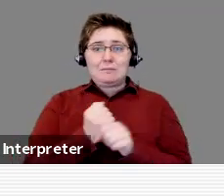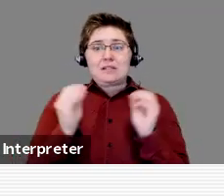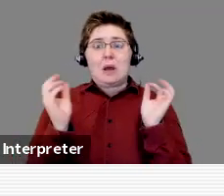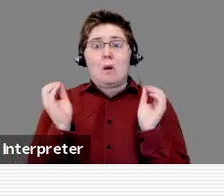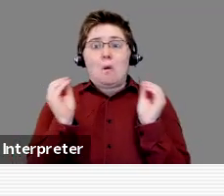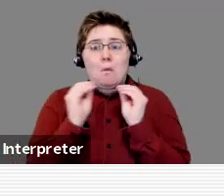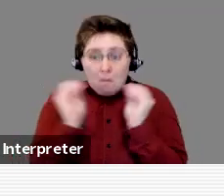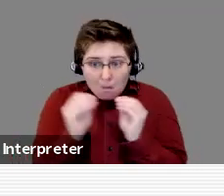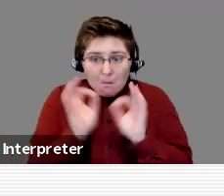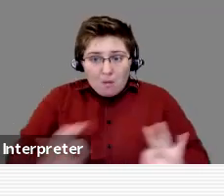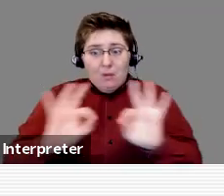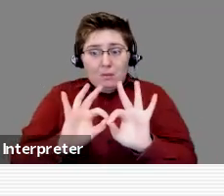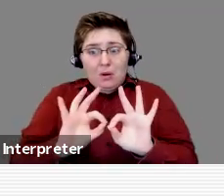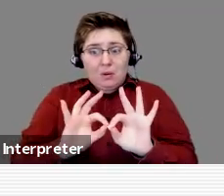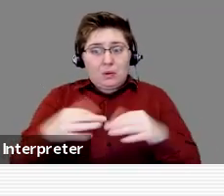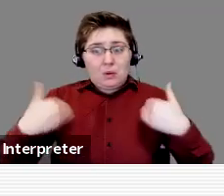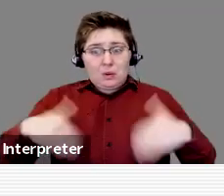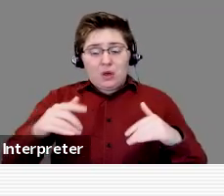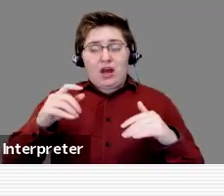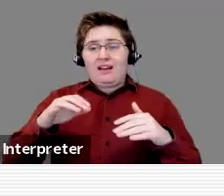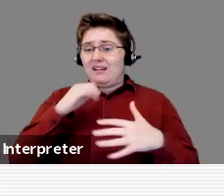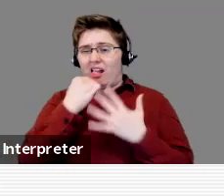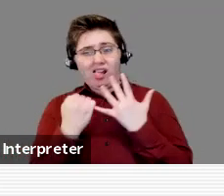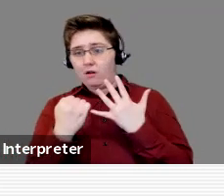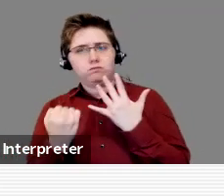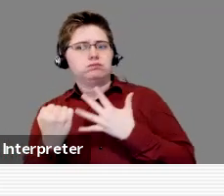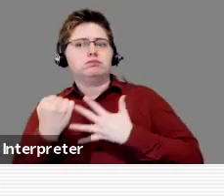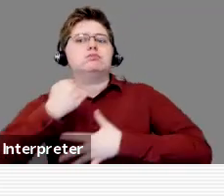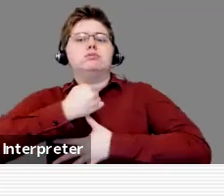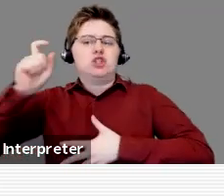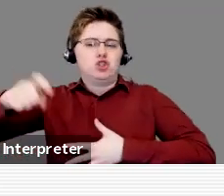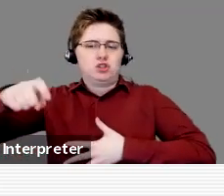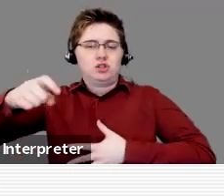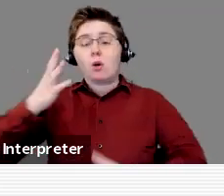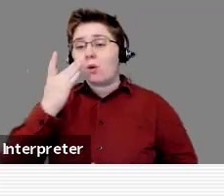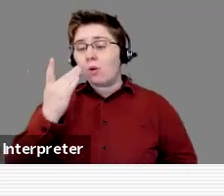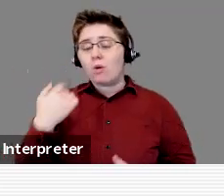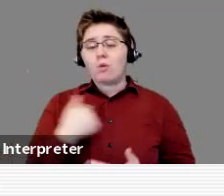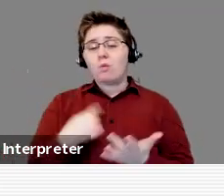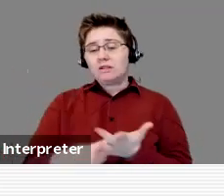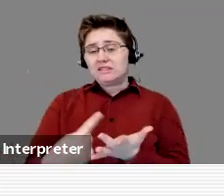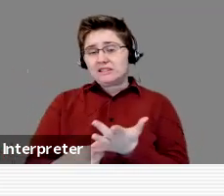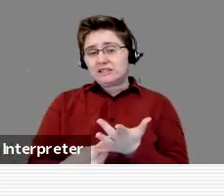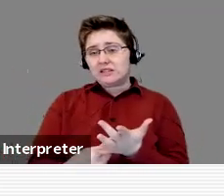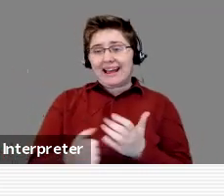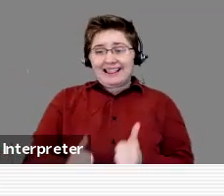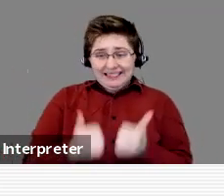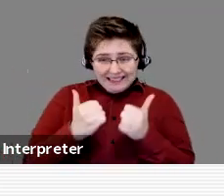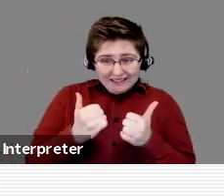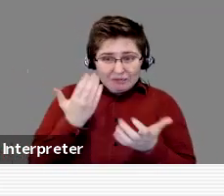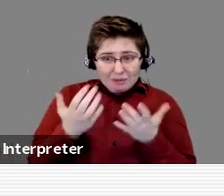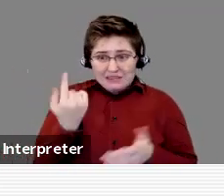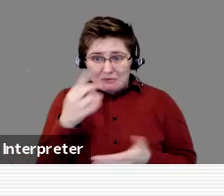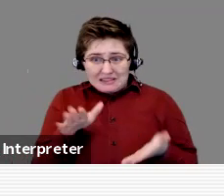more important than ever. It should be rising to the top of that priority list, because now we're really talking about potentially life or death. We're also